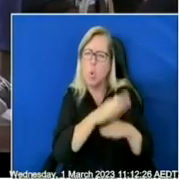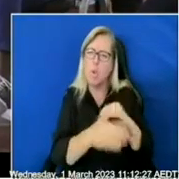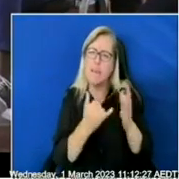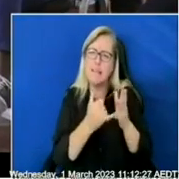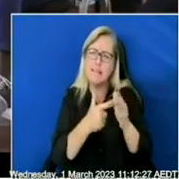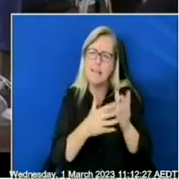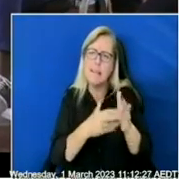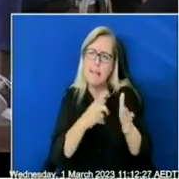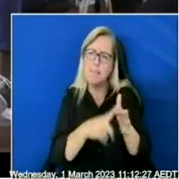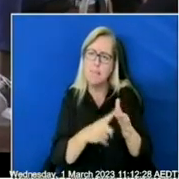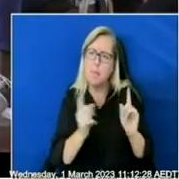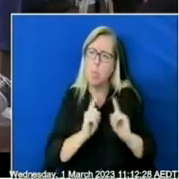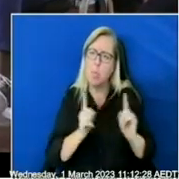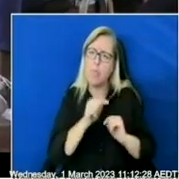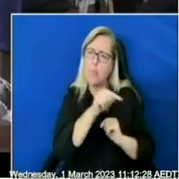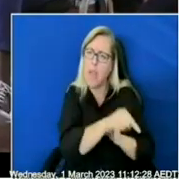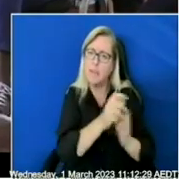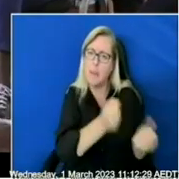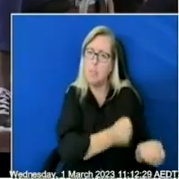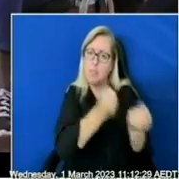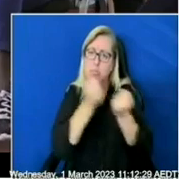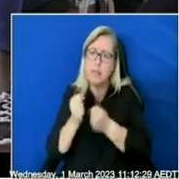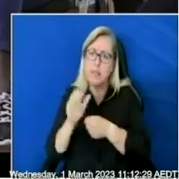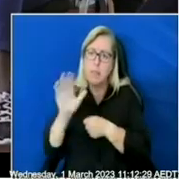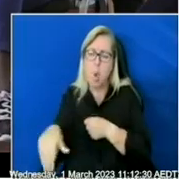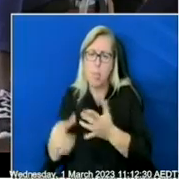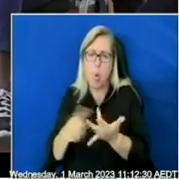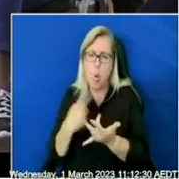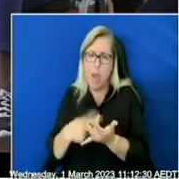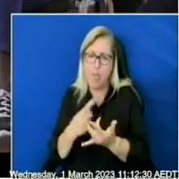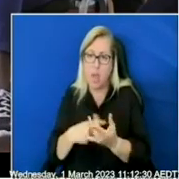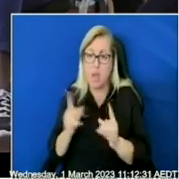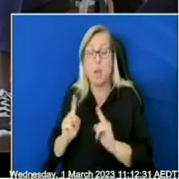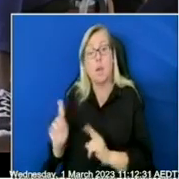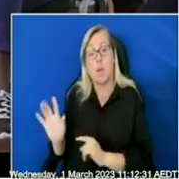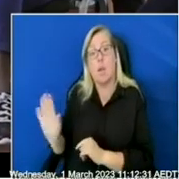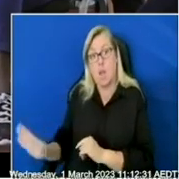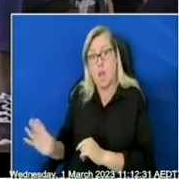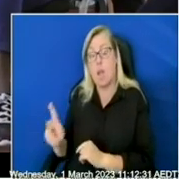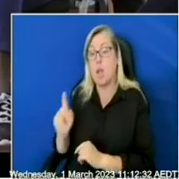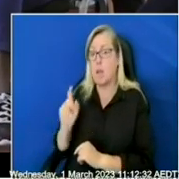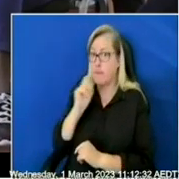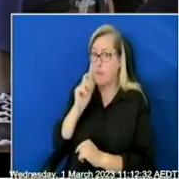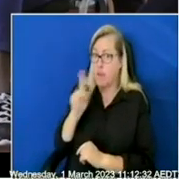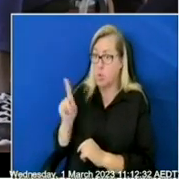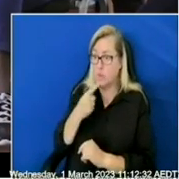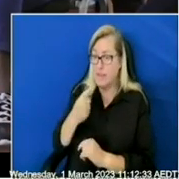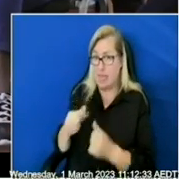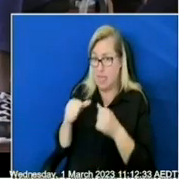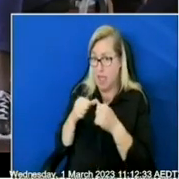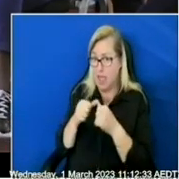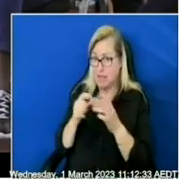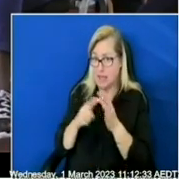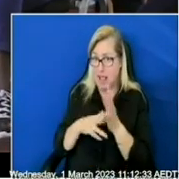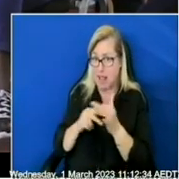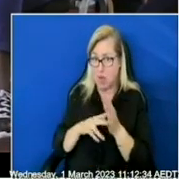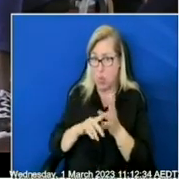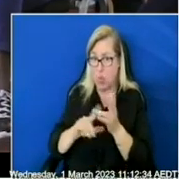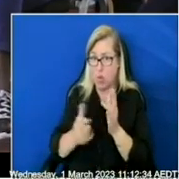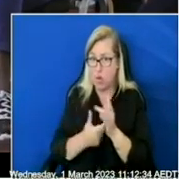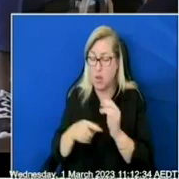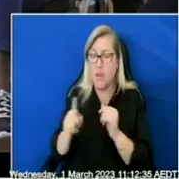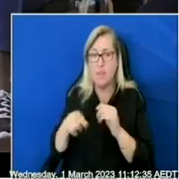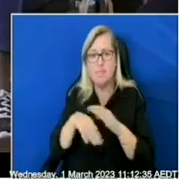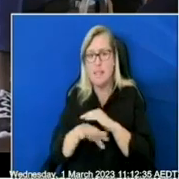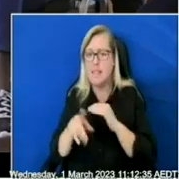else or not? Well, funny you mention that, Aunty Eleanor, because in that report, and I don't know, you tell me, but I think